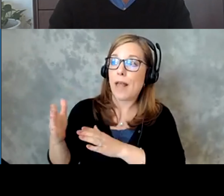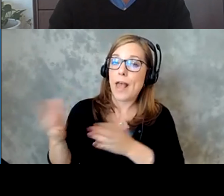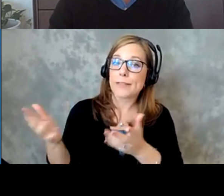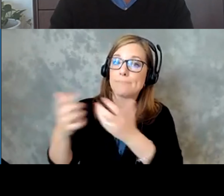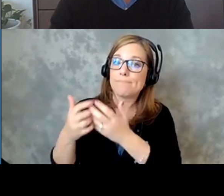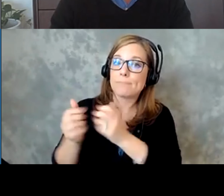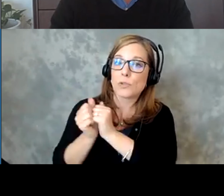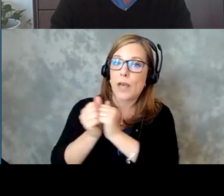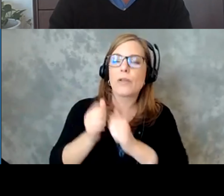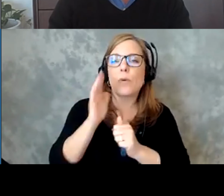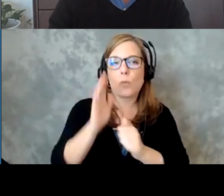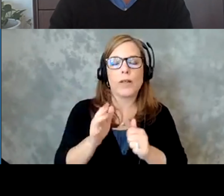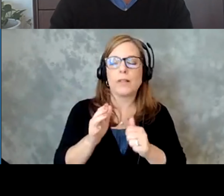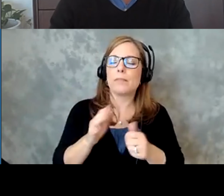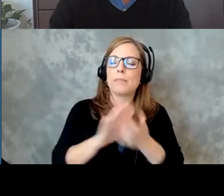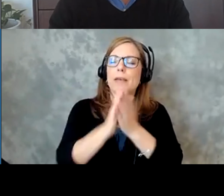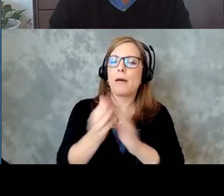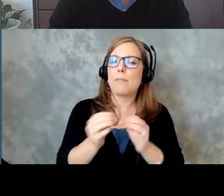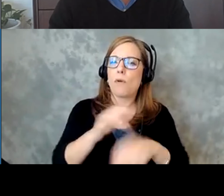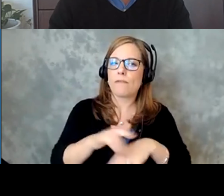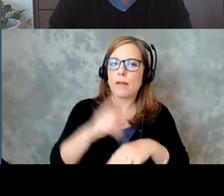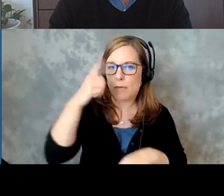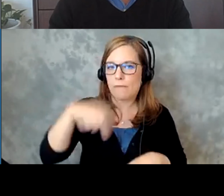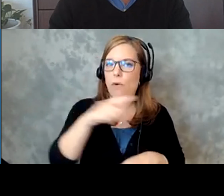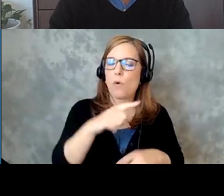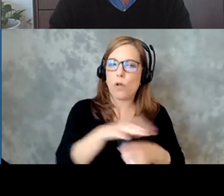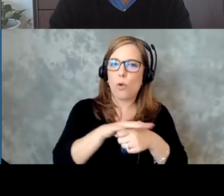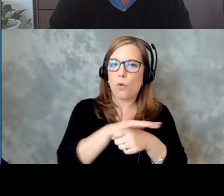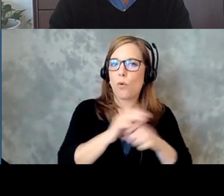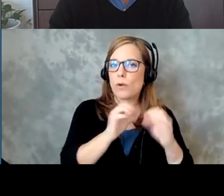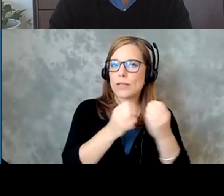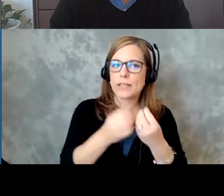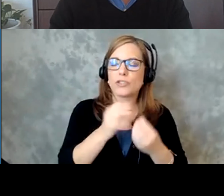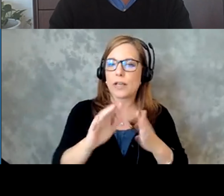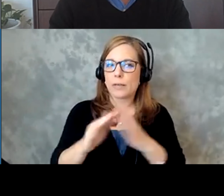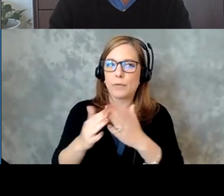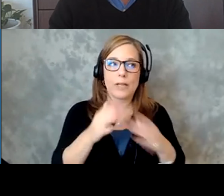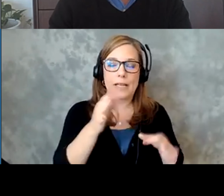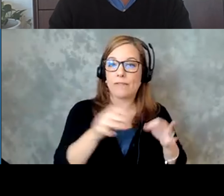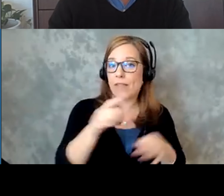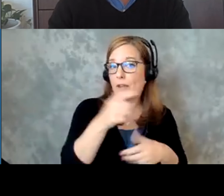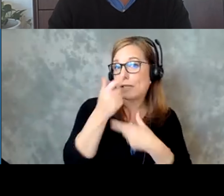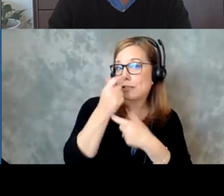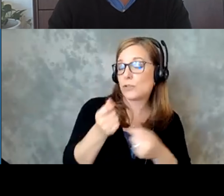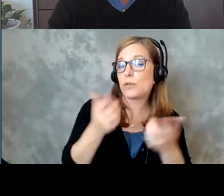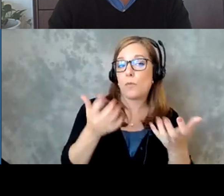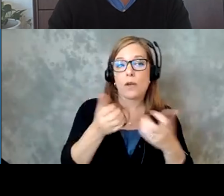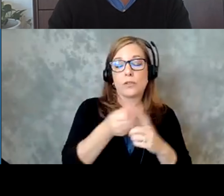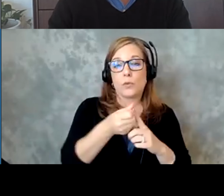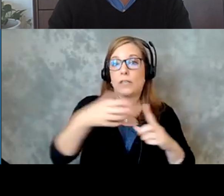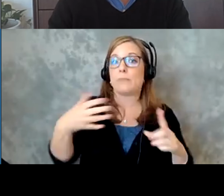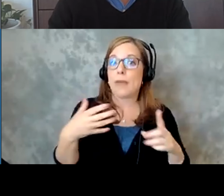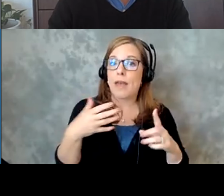available to local organizations and communities that want to increase and expand